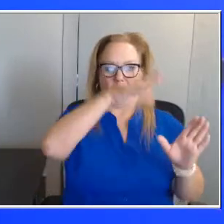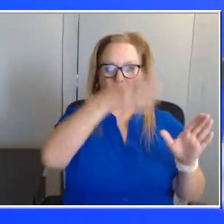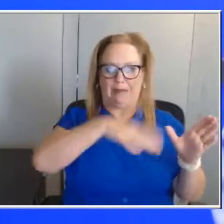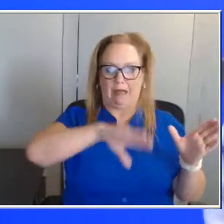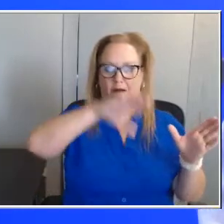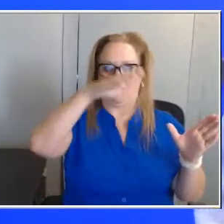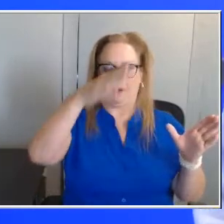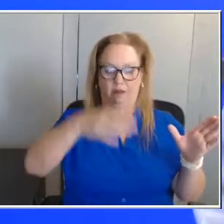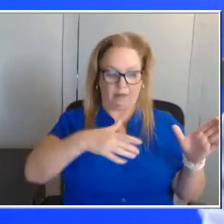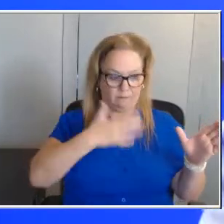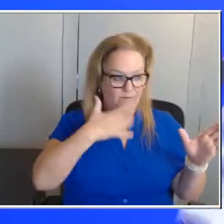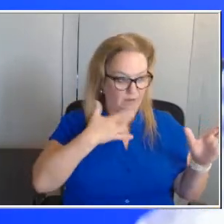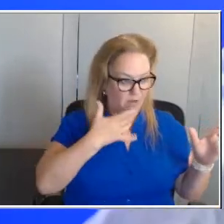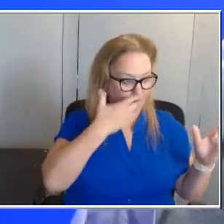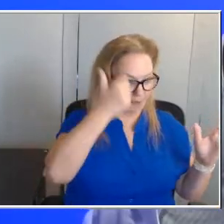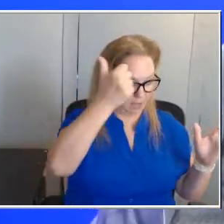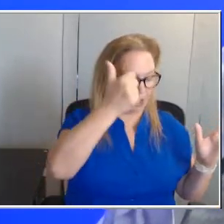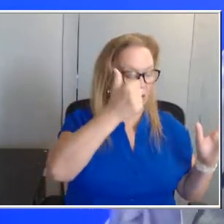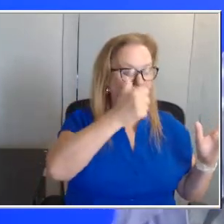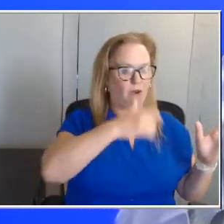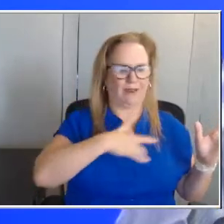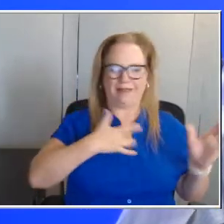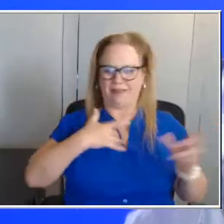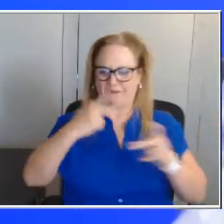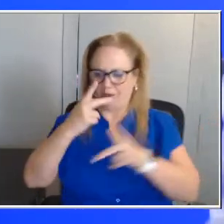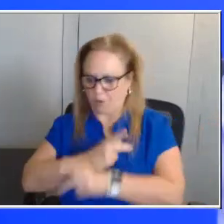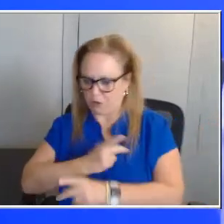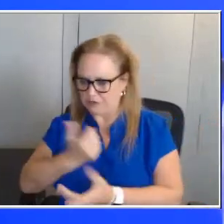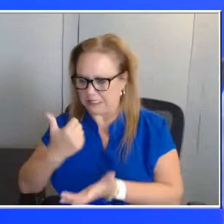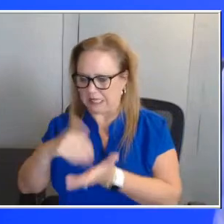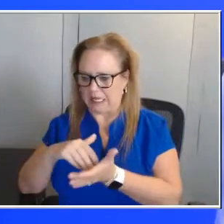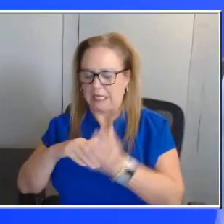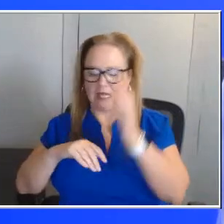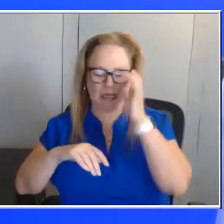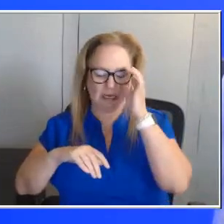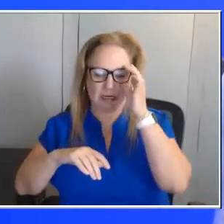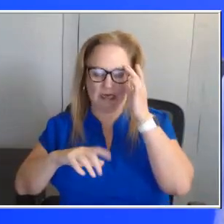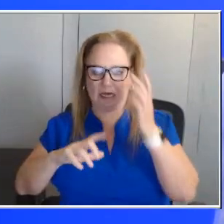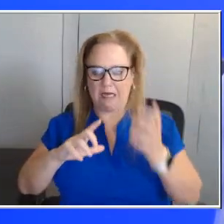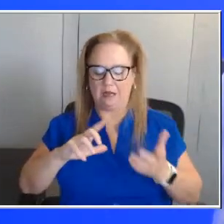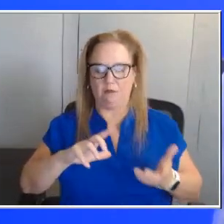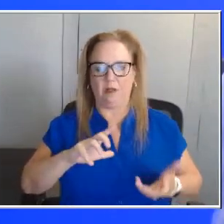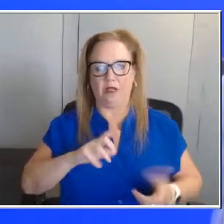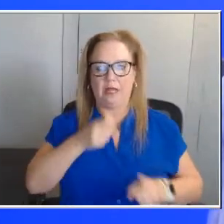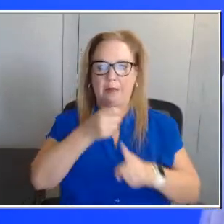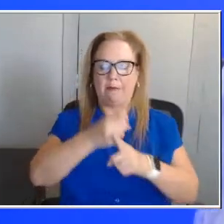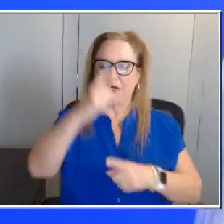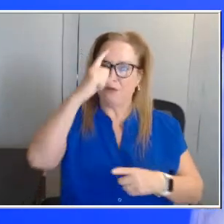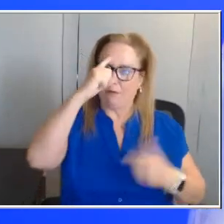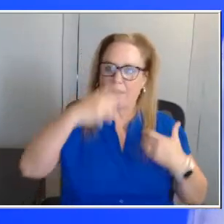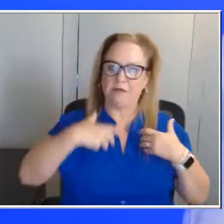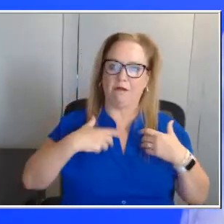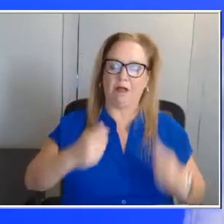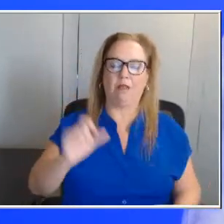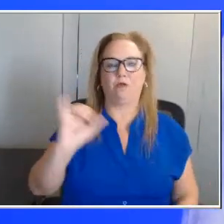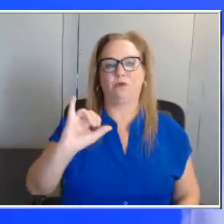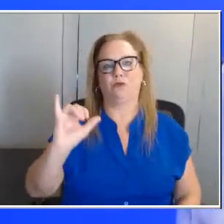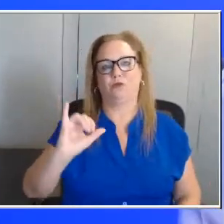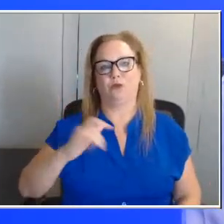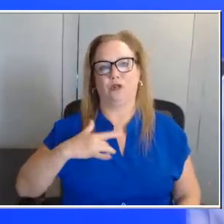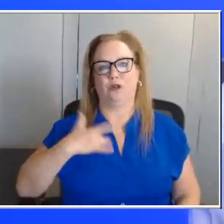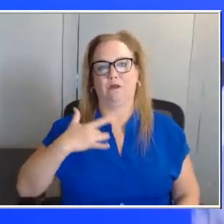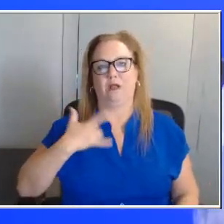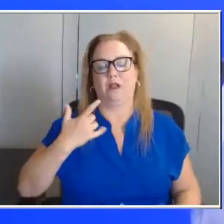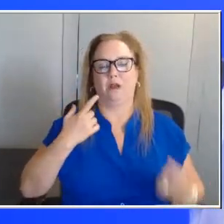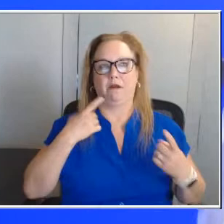start to get better and then they start to get worse again, and that really has a toll on your mental health, right? So you feel like you're finally getting out of